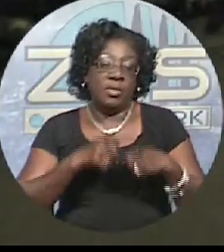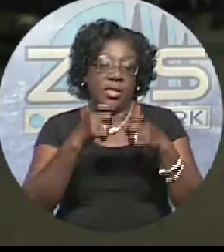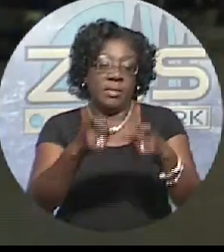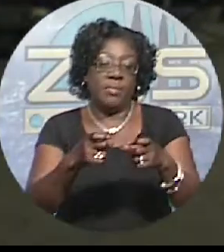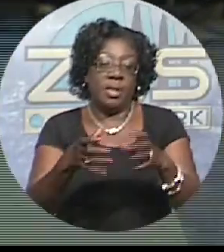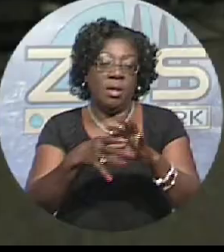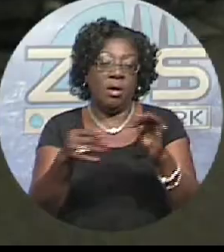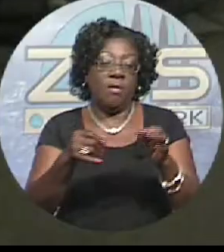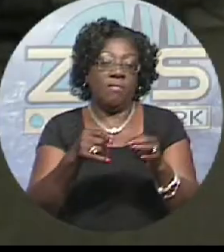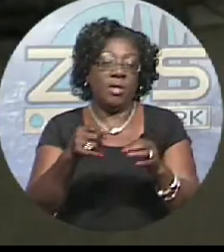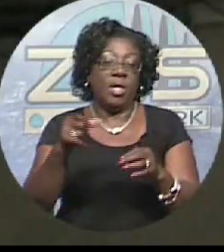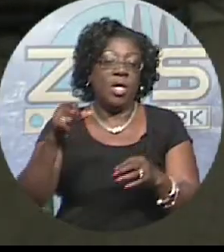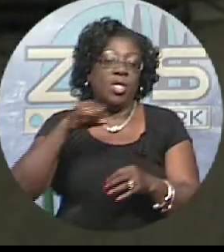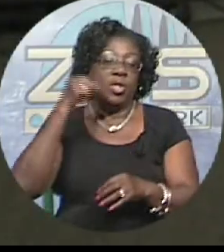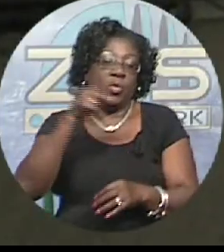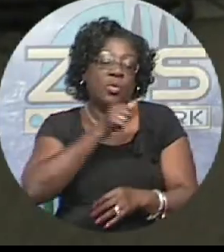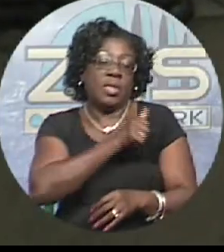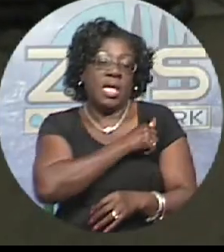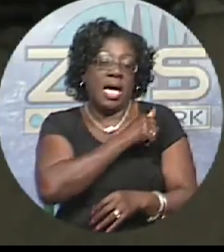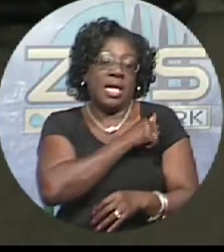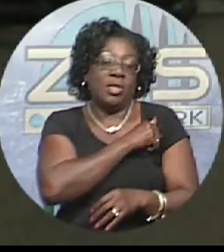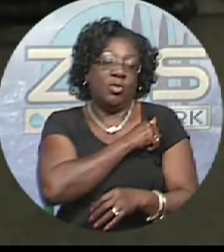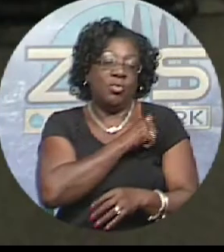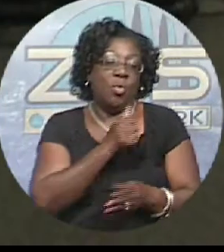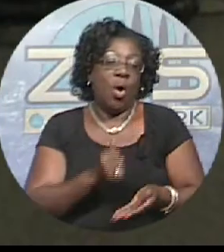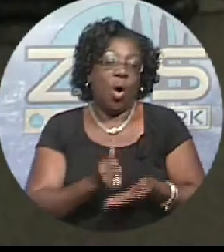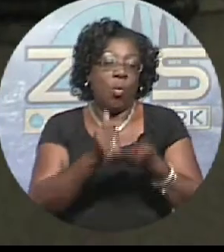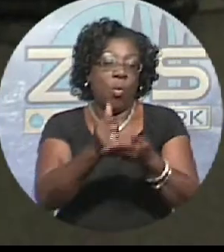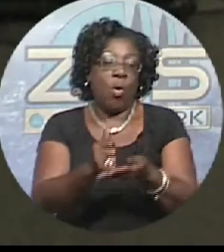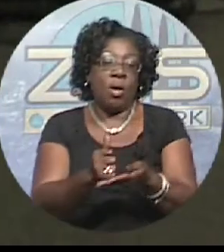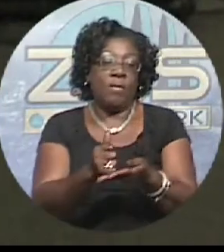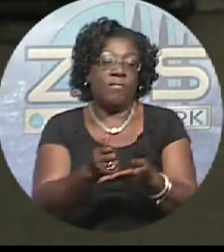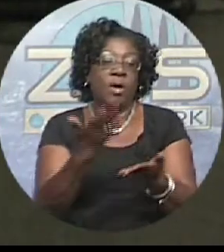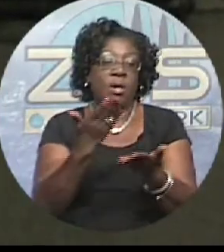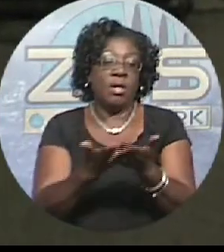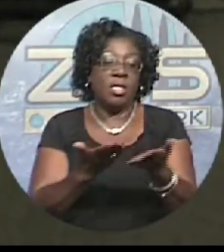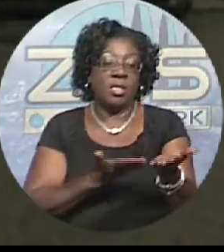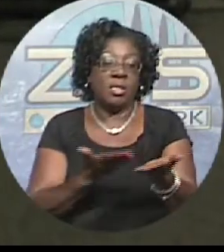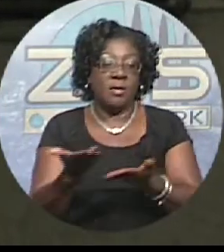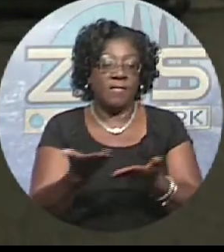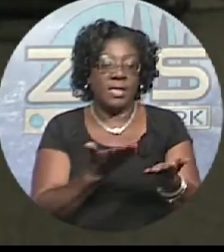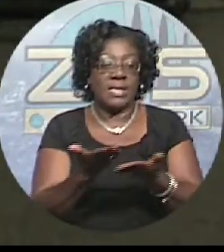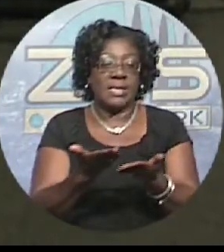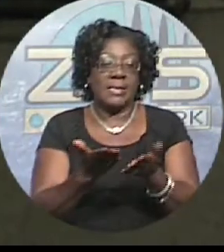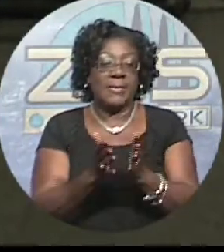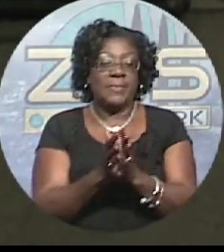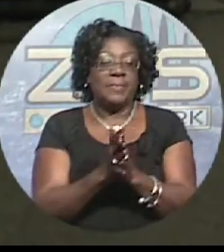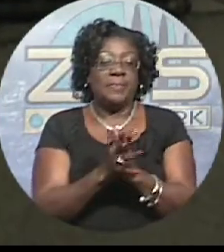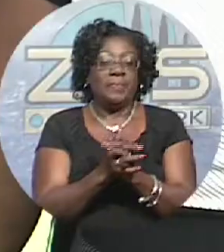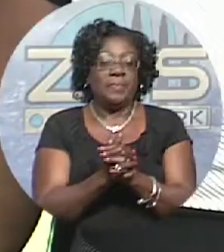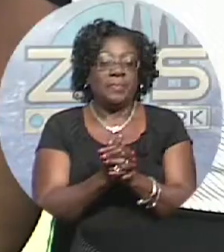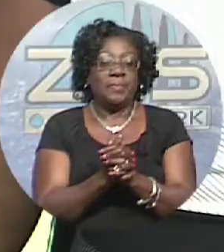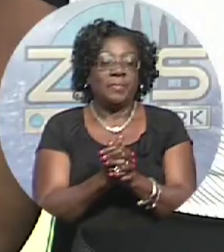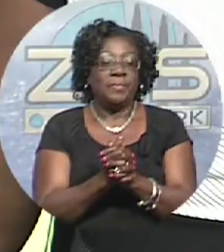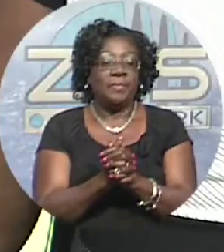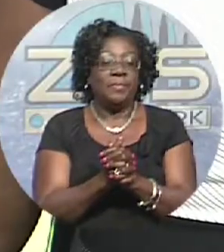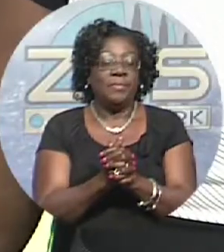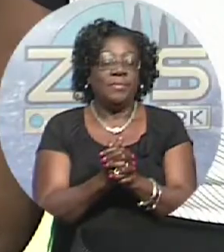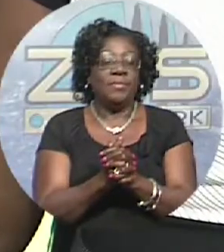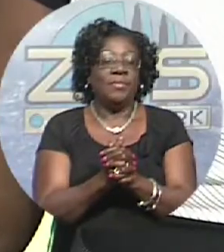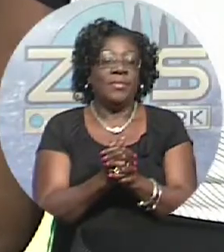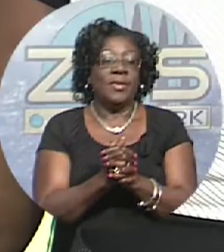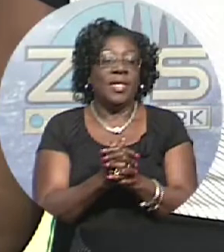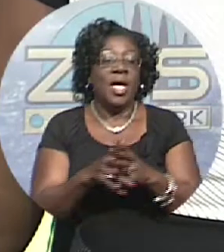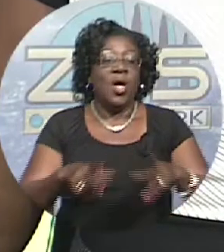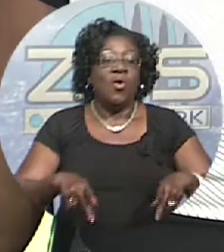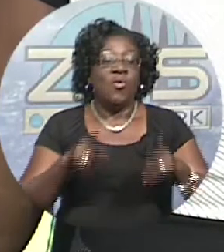Susan Andrews Award for exemplary and outstanding service. Jared Higgs, ZNS Network News. Well, residents